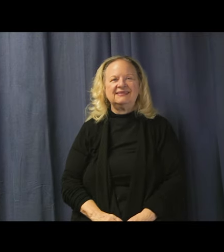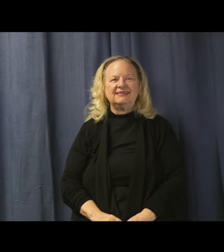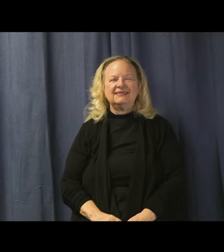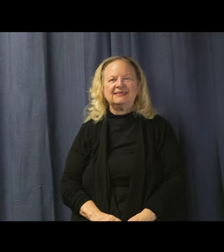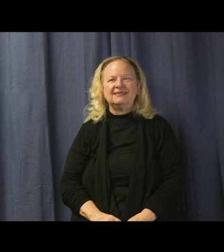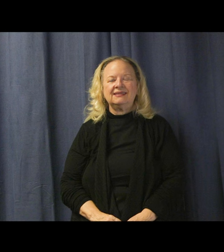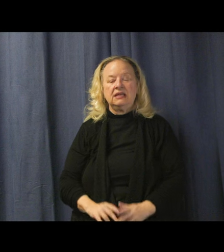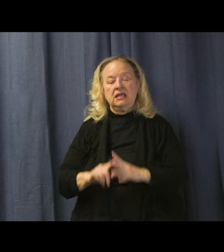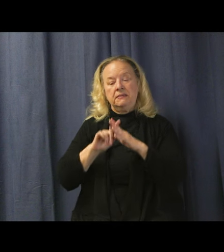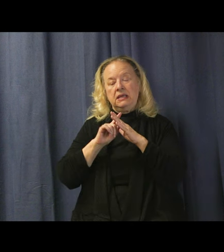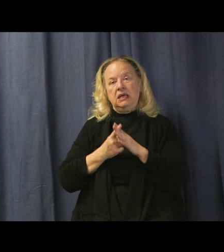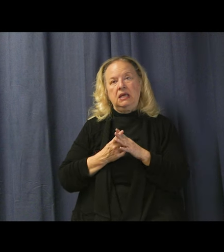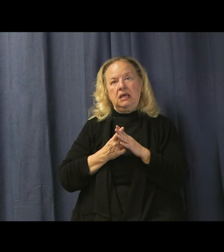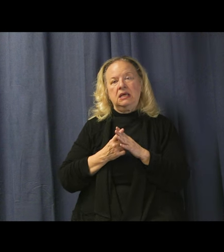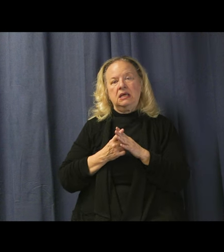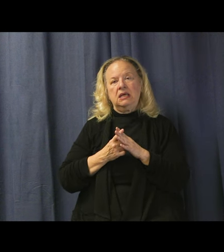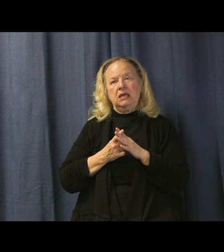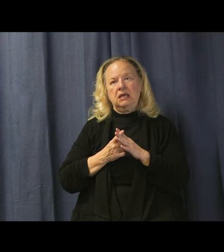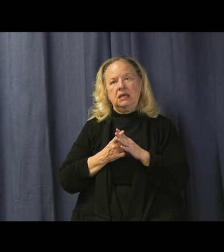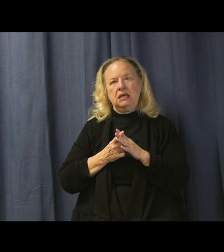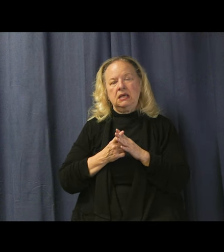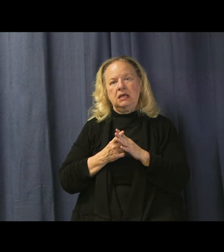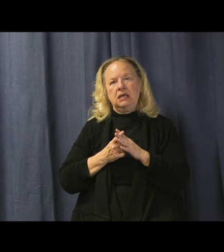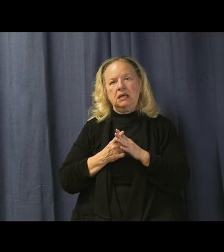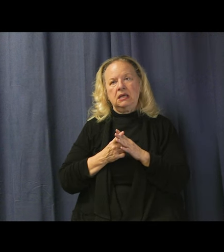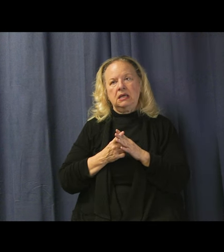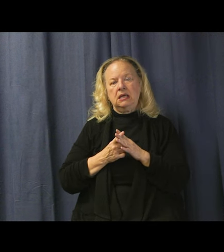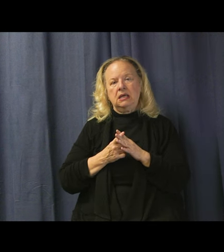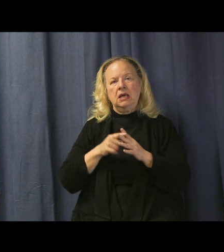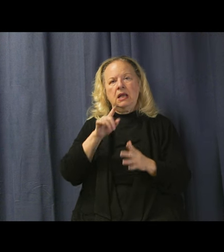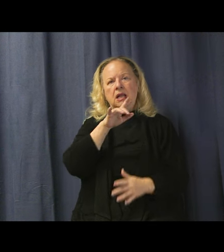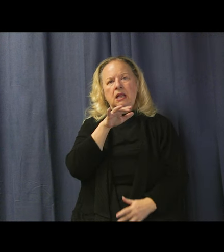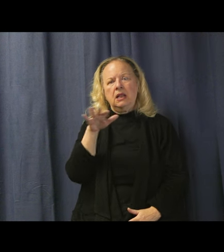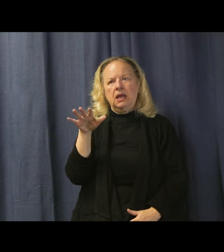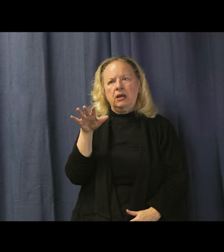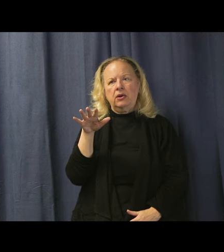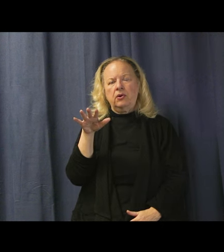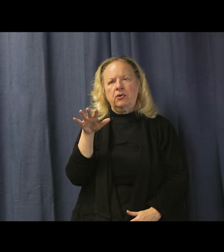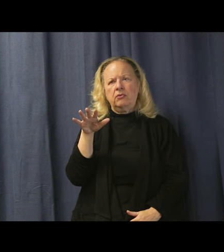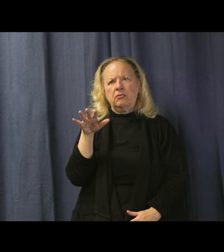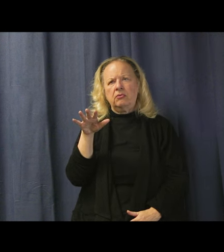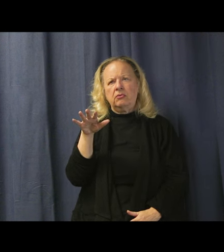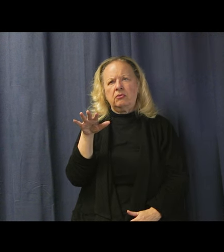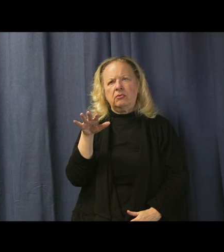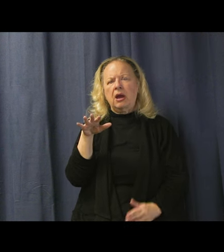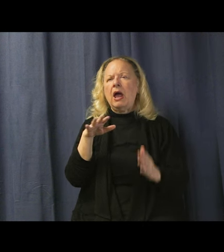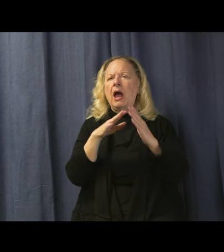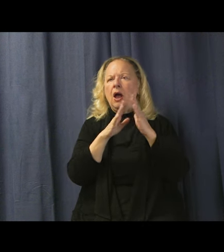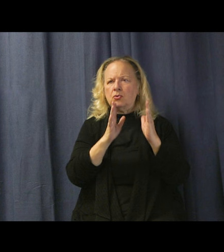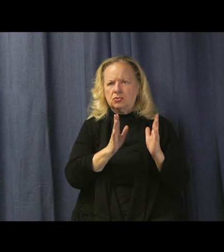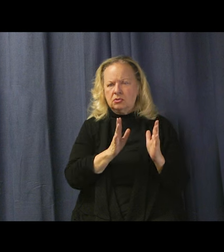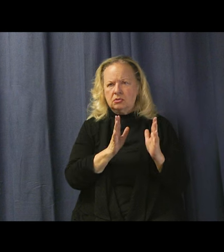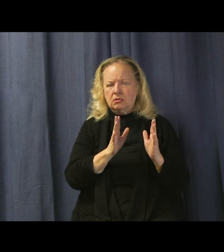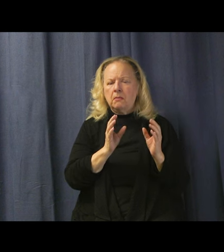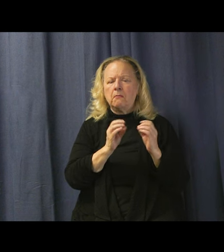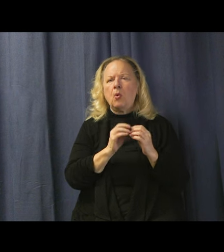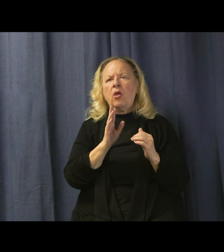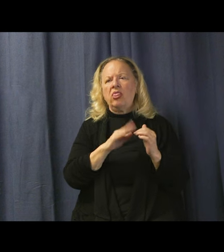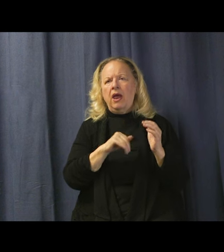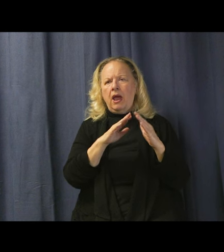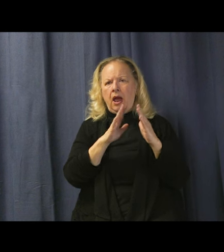So we're going to go to the beginning, and we know the letter bayit means house, but it means more than